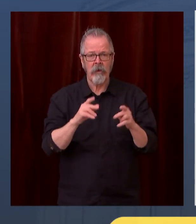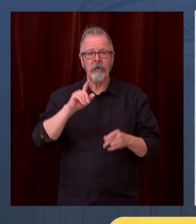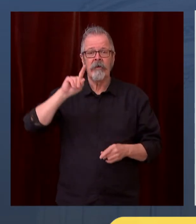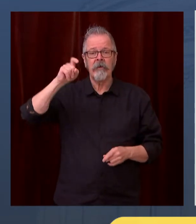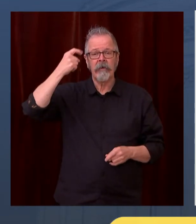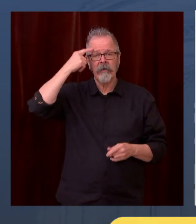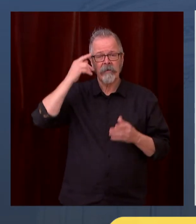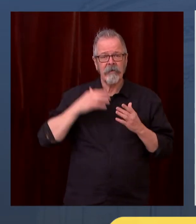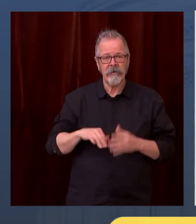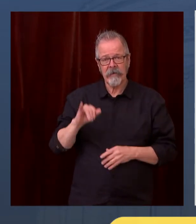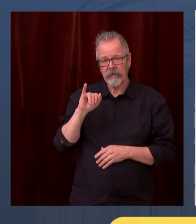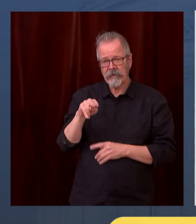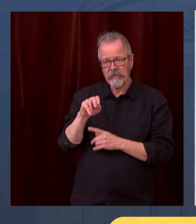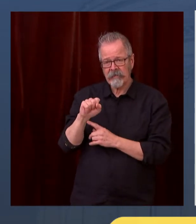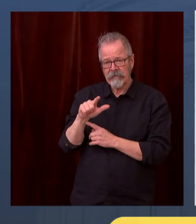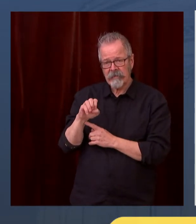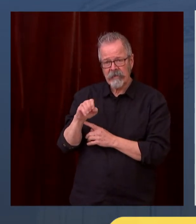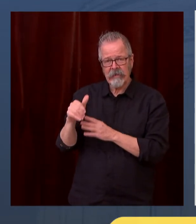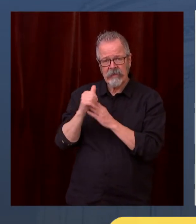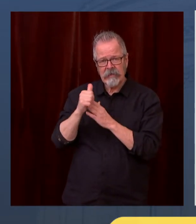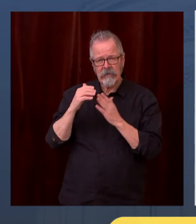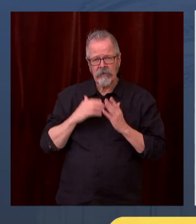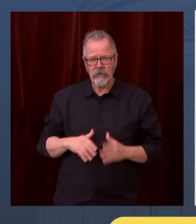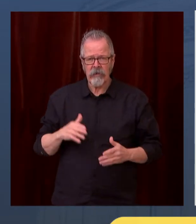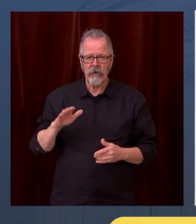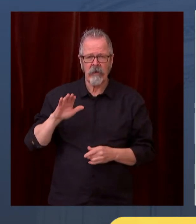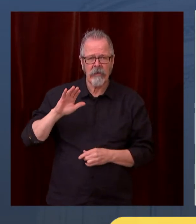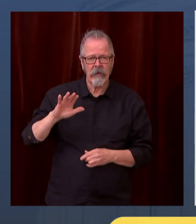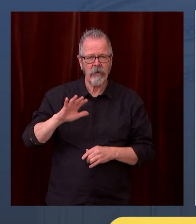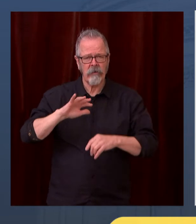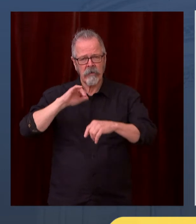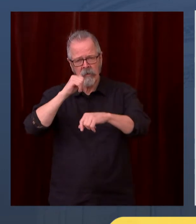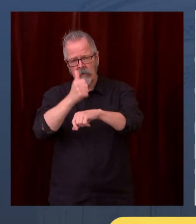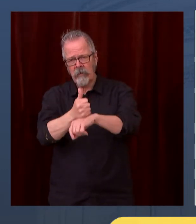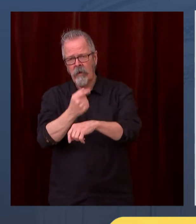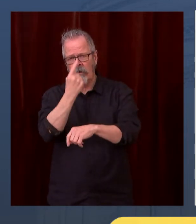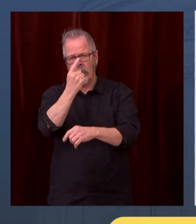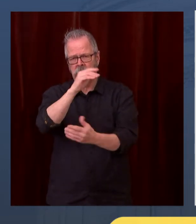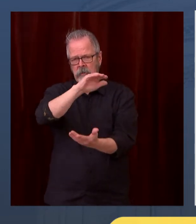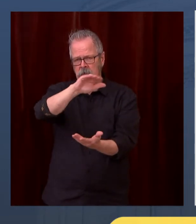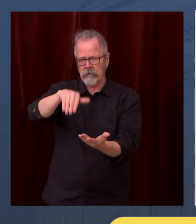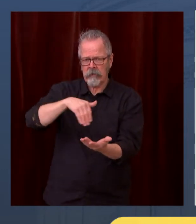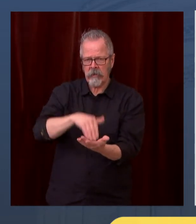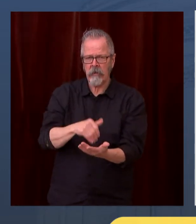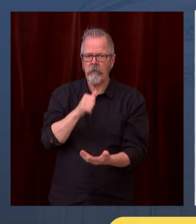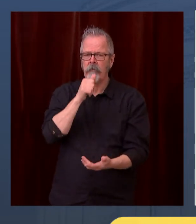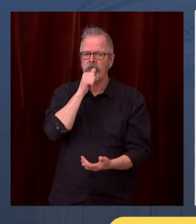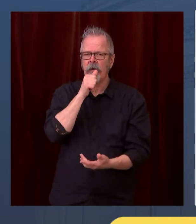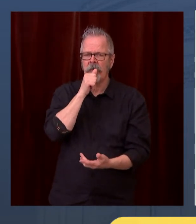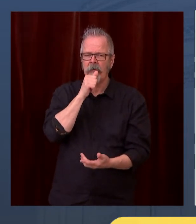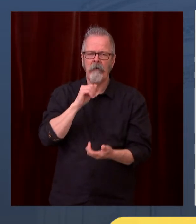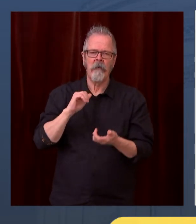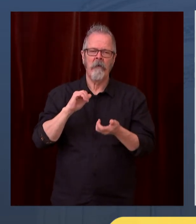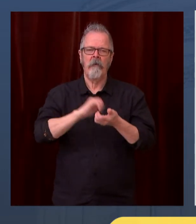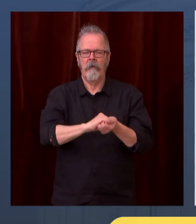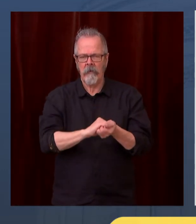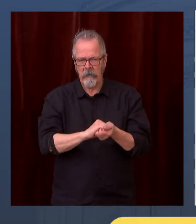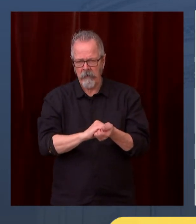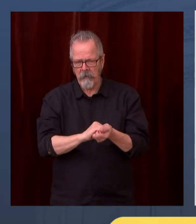Vaccine Action Command and Control System Center. And this is a public-private partnership that really is about